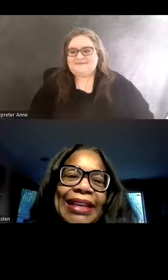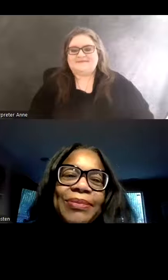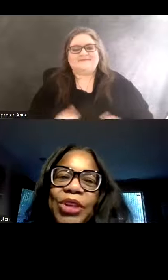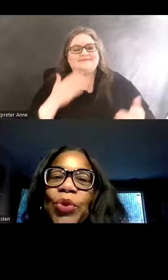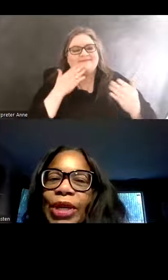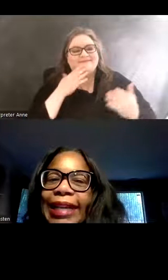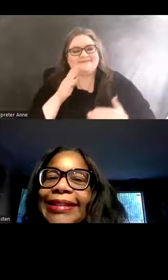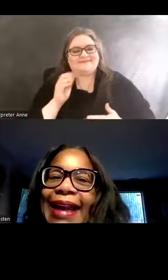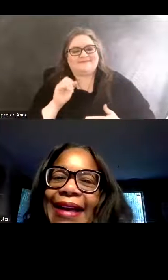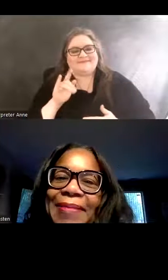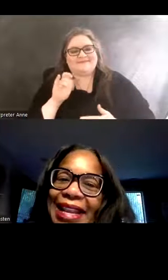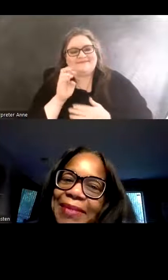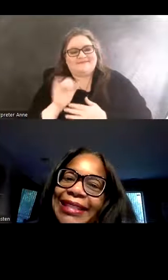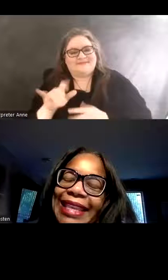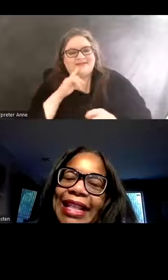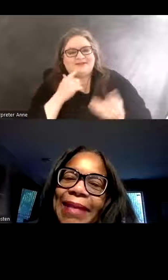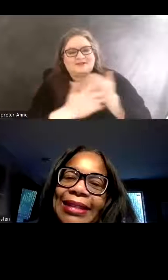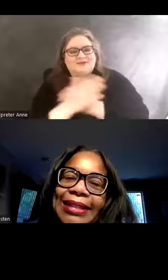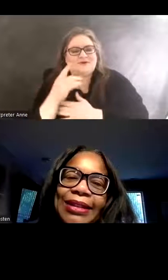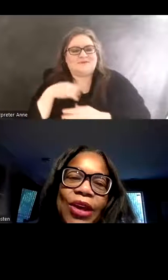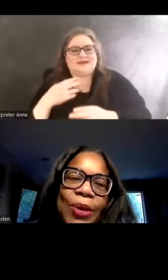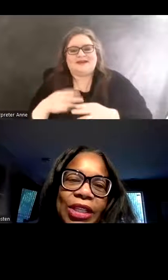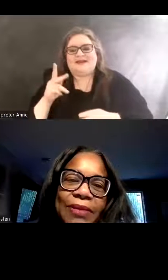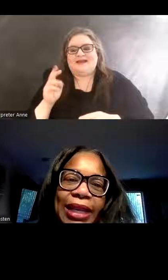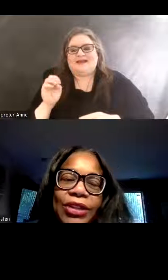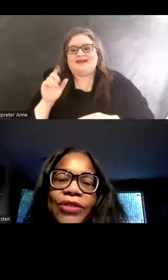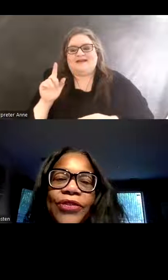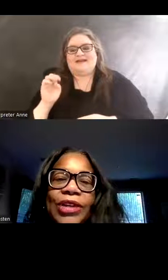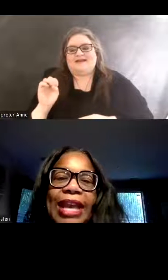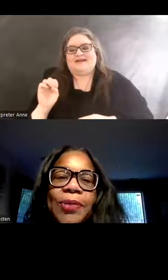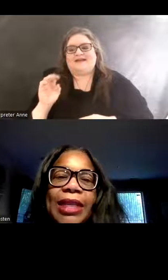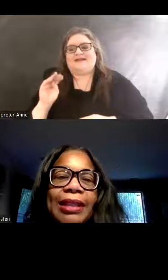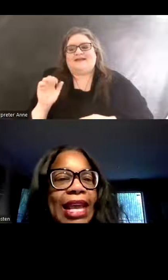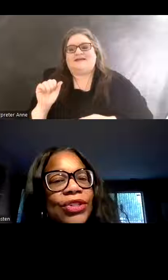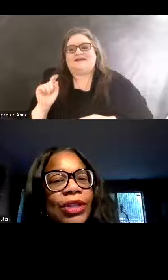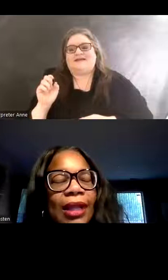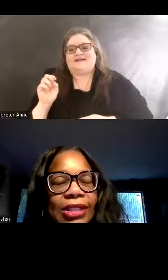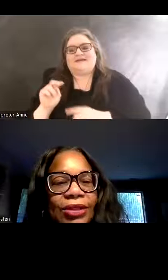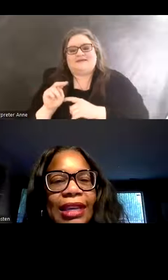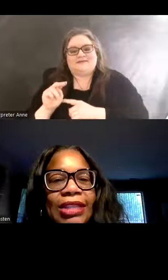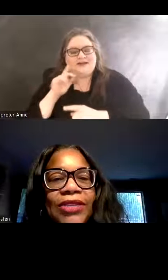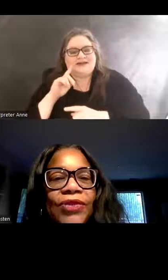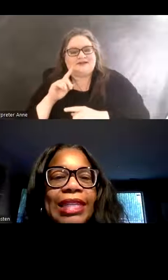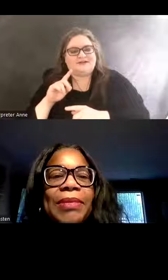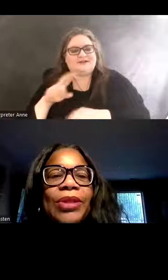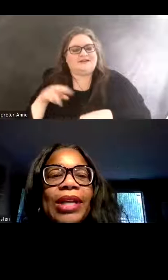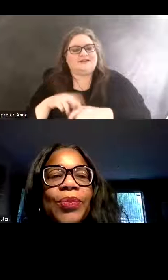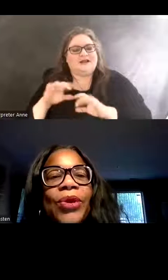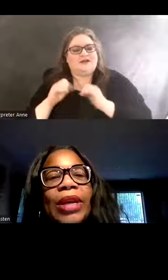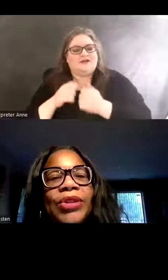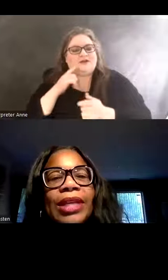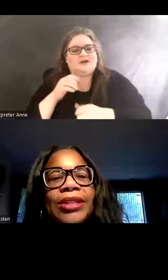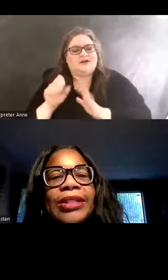Thank you, Bailey. Good morning. My name is Kelly Mast. I'm Coalition Manager for NASHPID, the National Association for State Mental